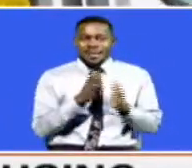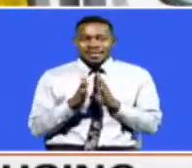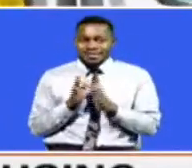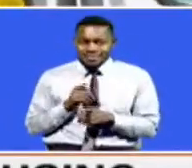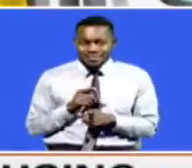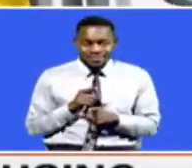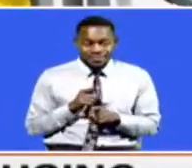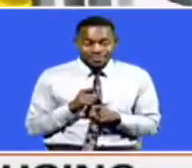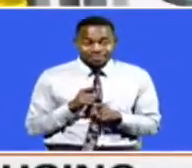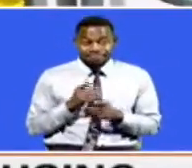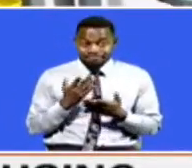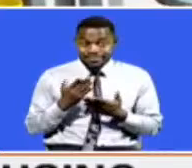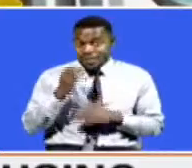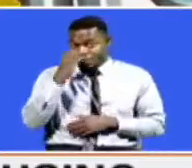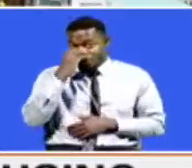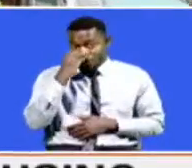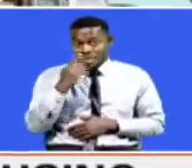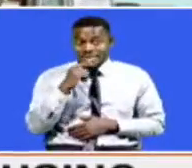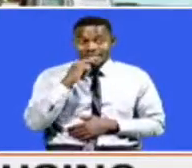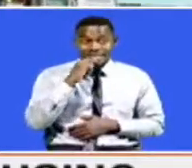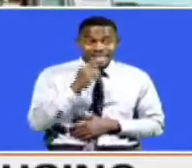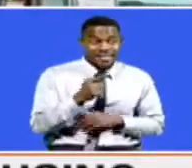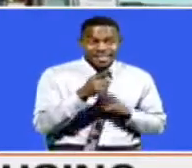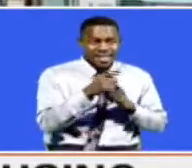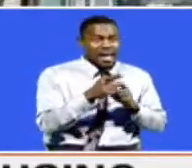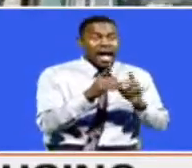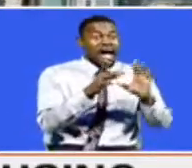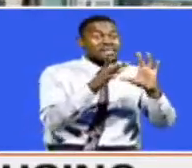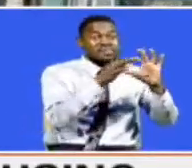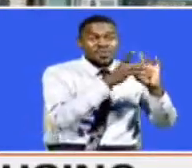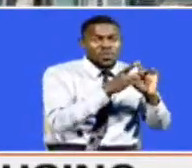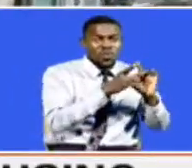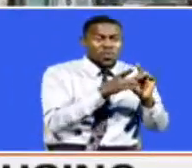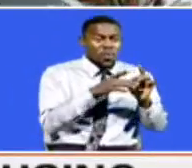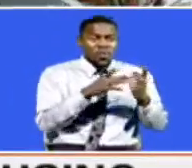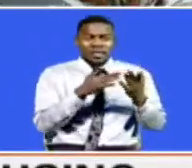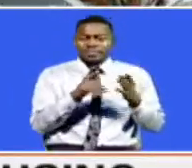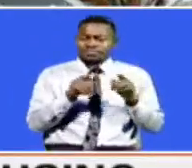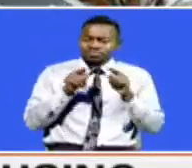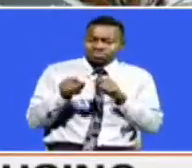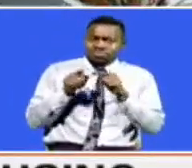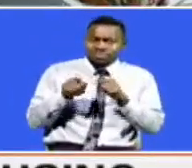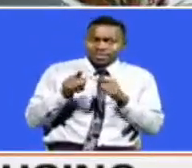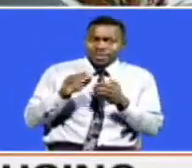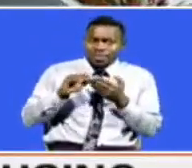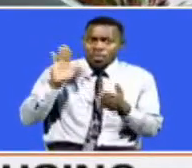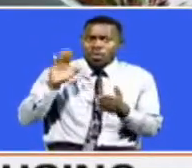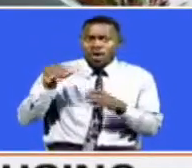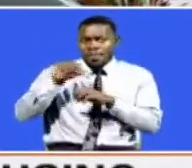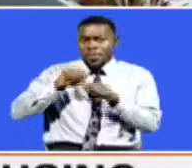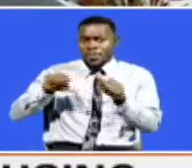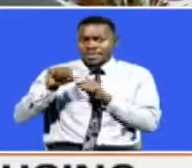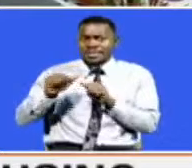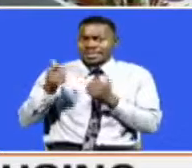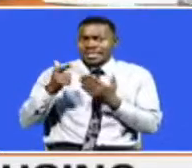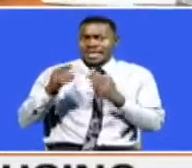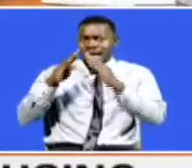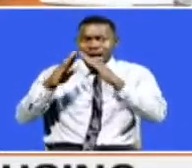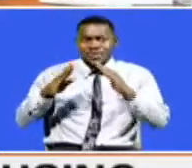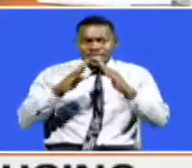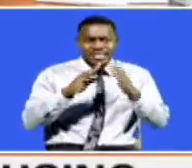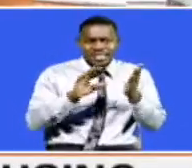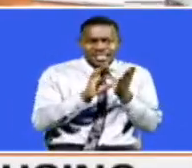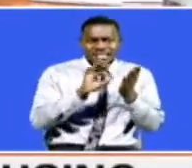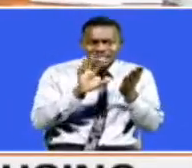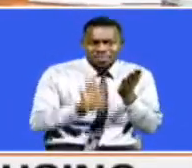the housing levy has been a subject of opposition as it fits in his agenda of economic transformation and offering